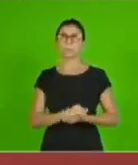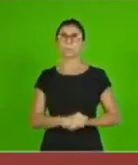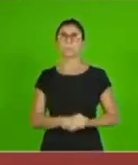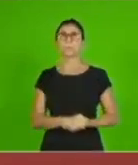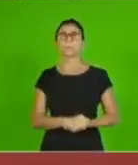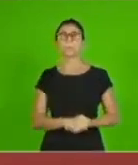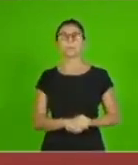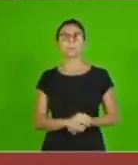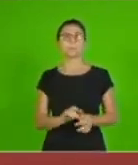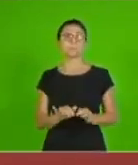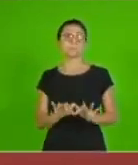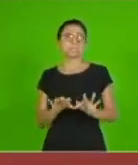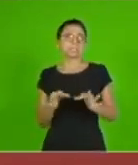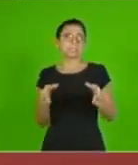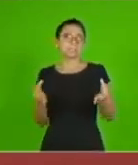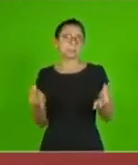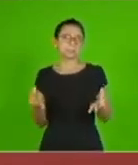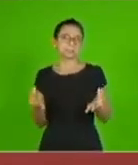So simply,